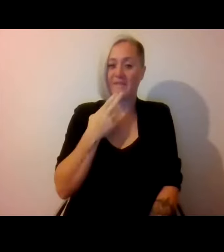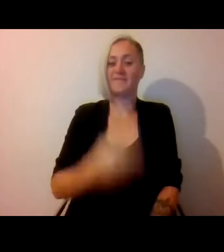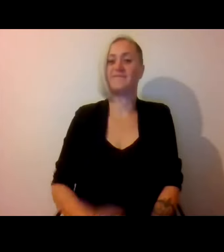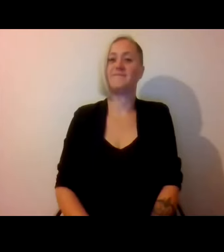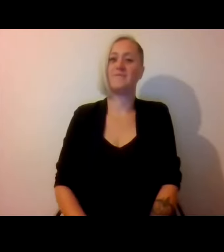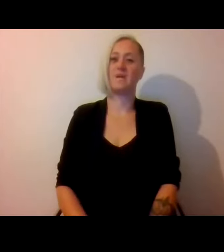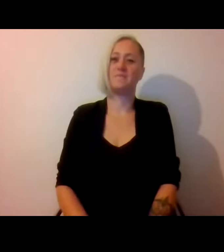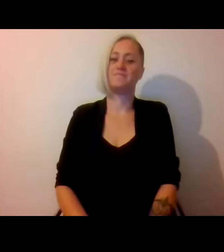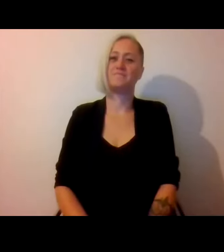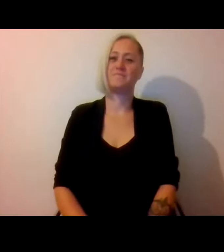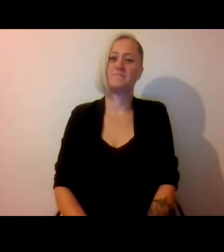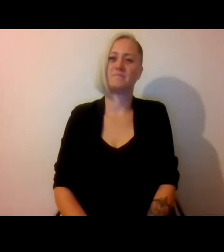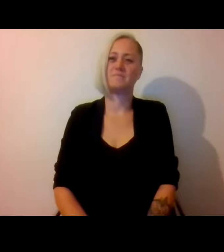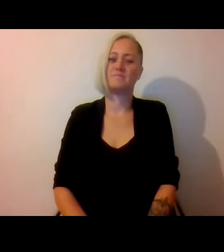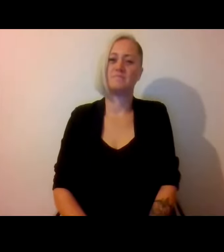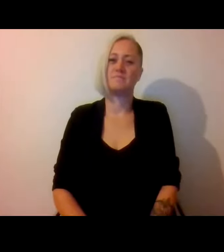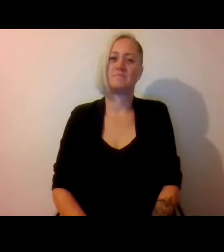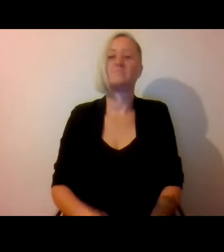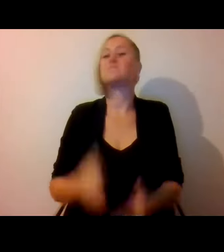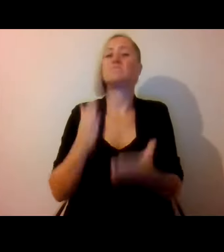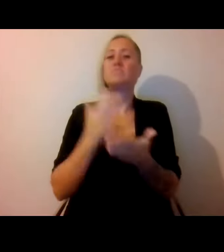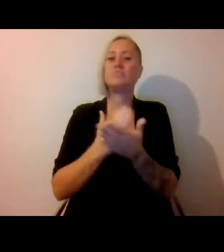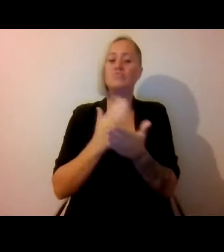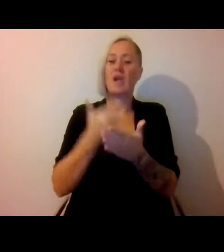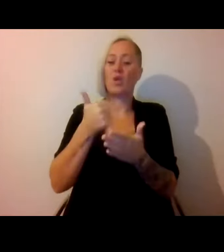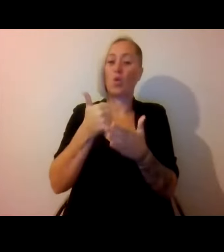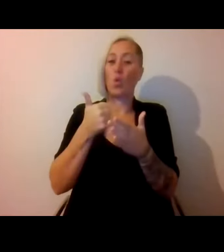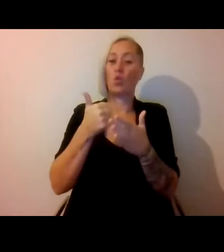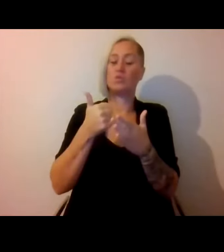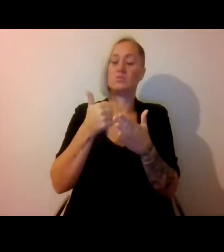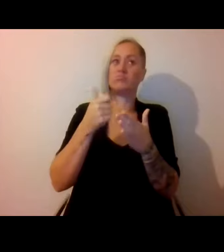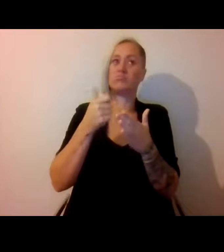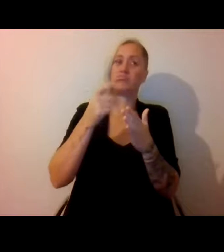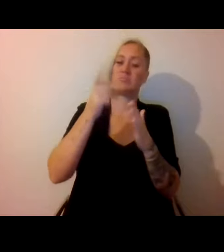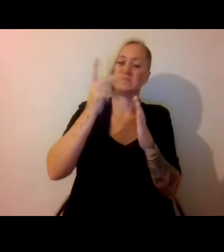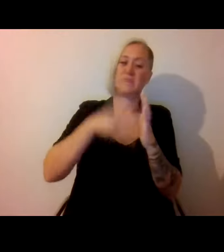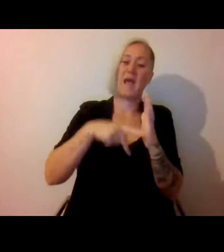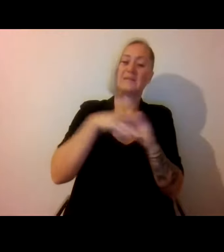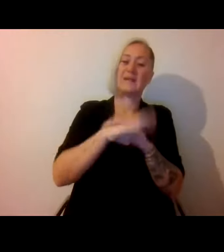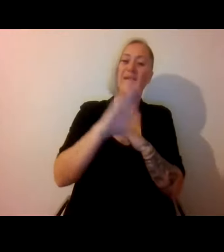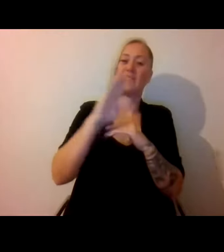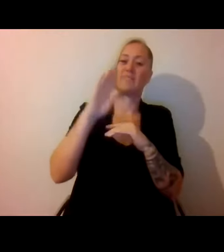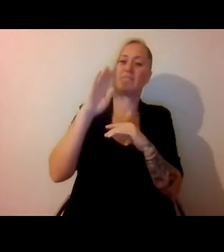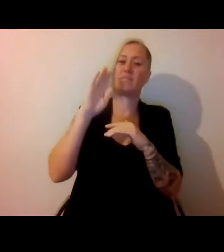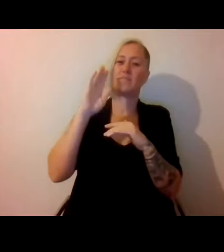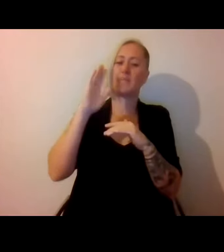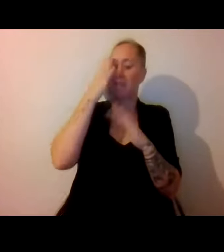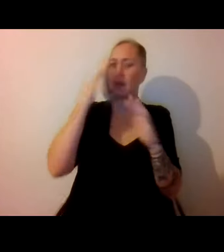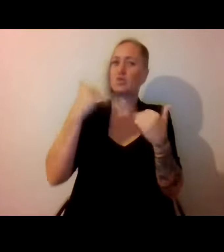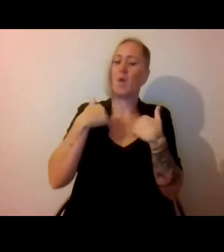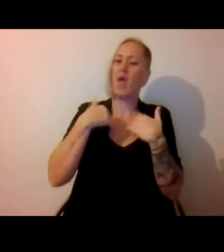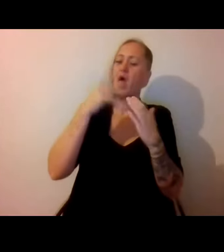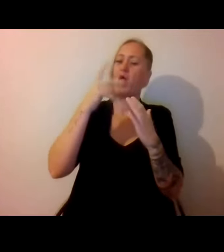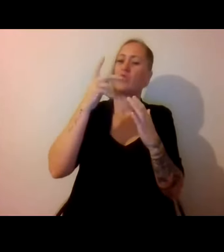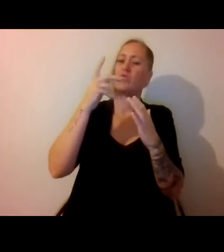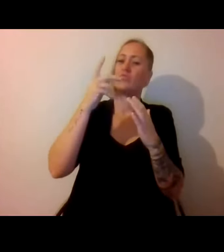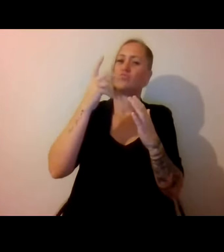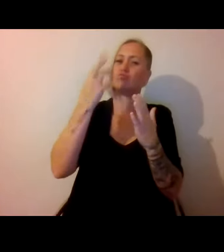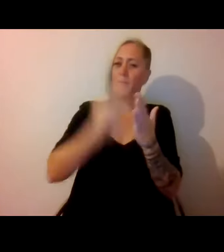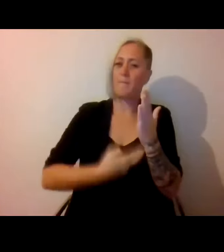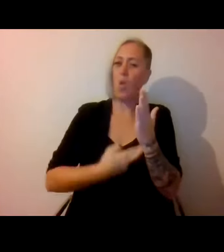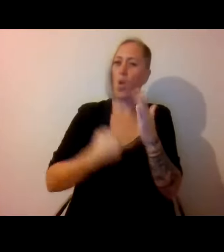There's a really good section in the Australian Deaf Mental Health Report that was done in 2015. There was